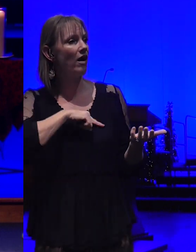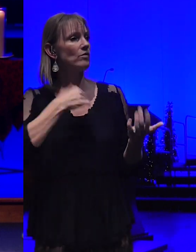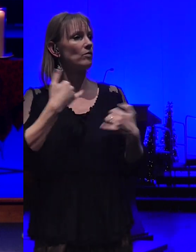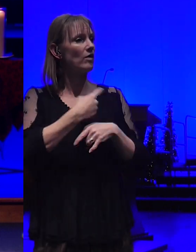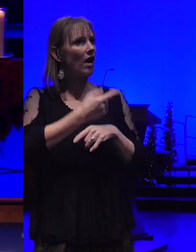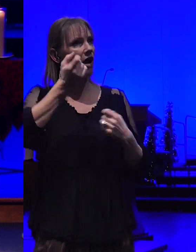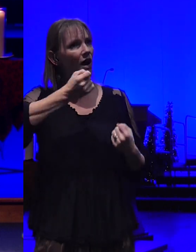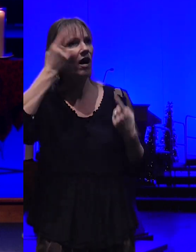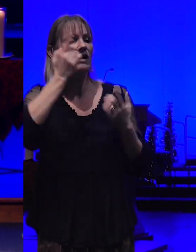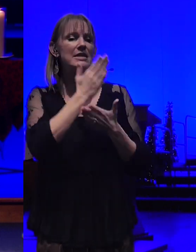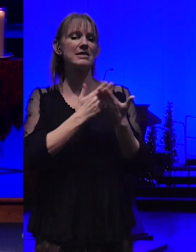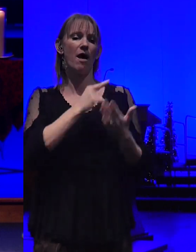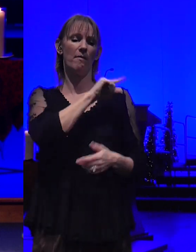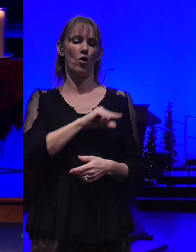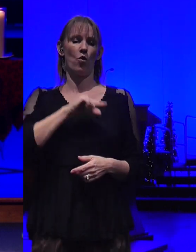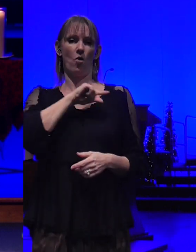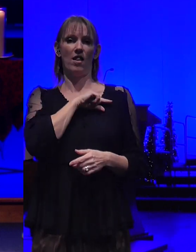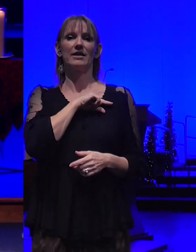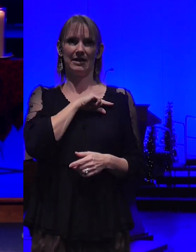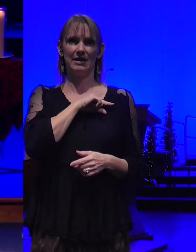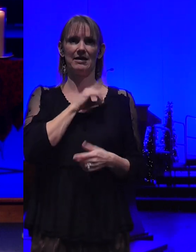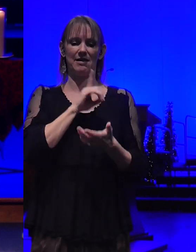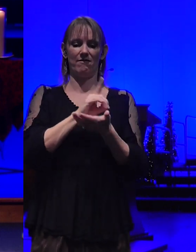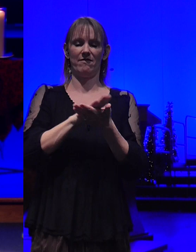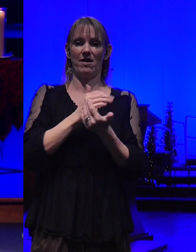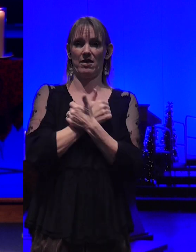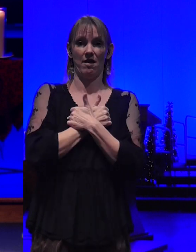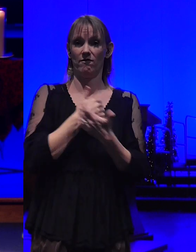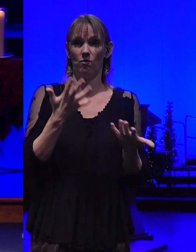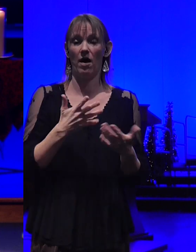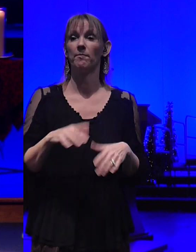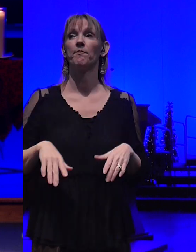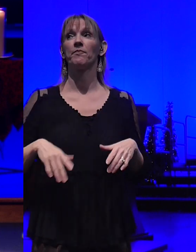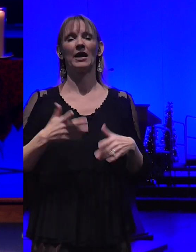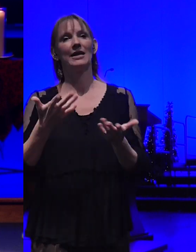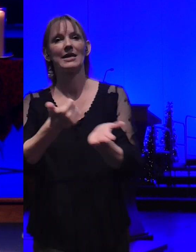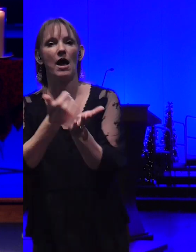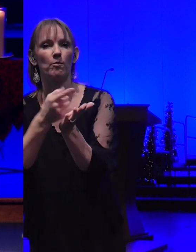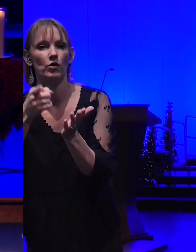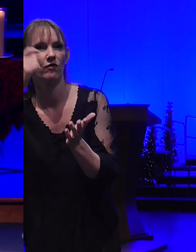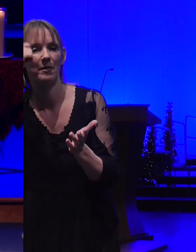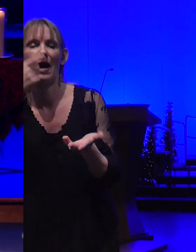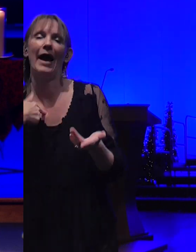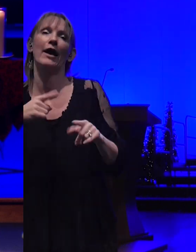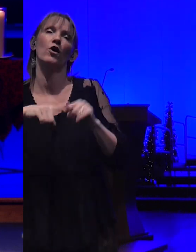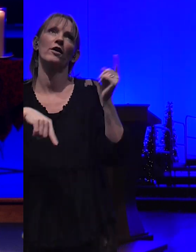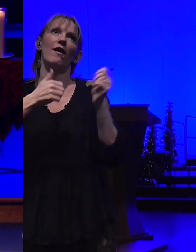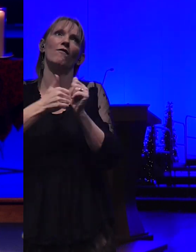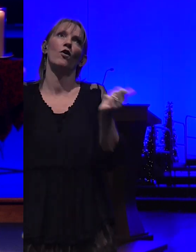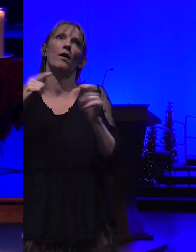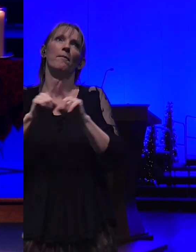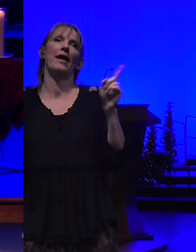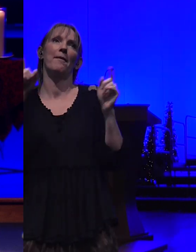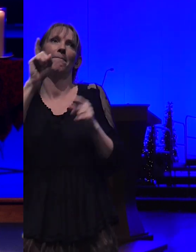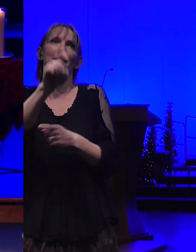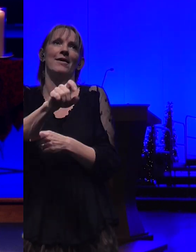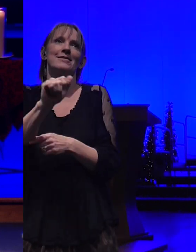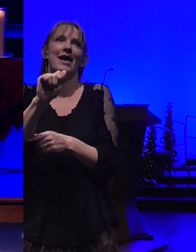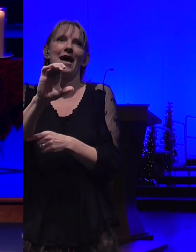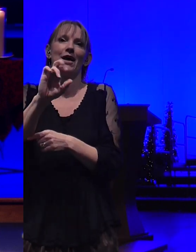of the qualities, at least 3 qualities of this divine love. And the first, and by the way, to help you remember them, I couldn't help myself but attach it to an